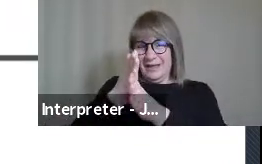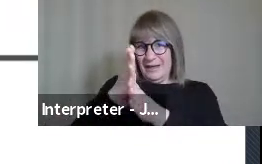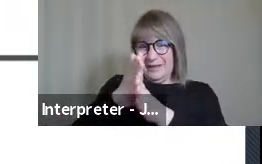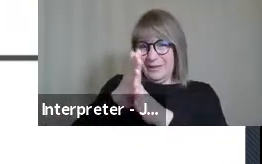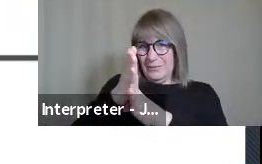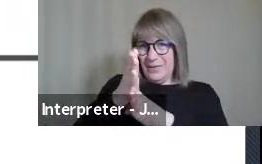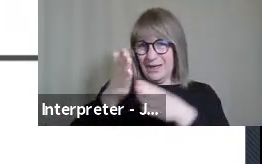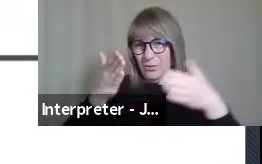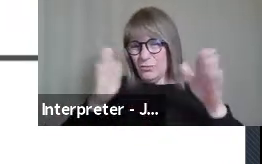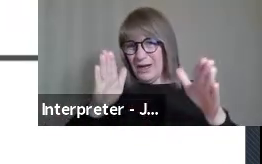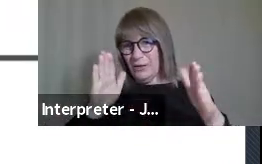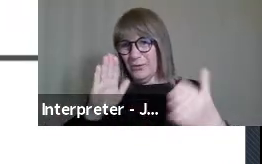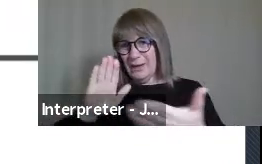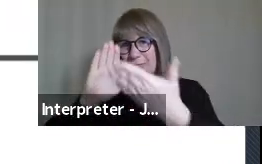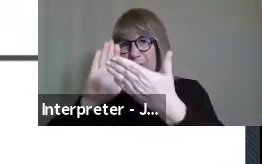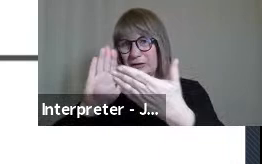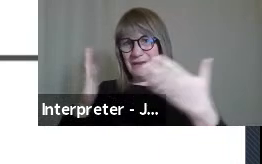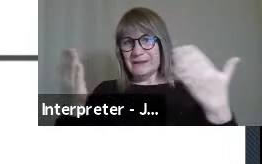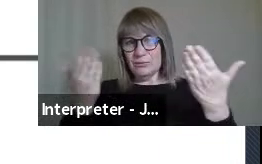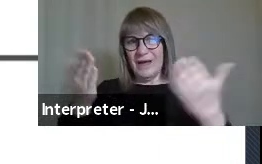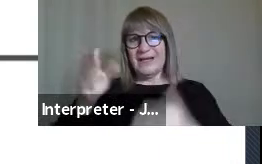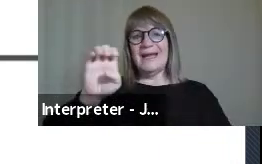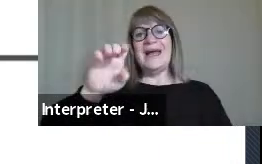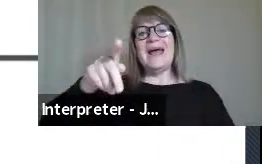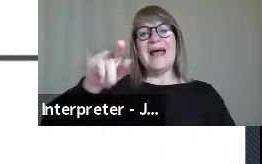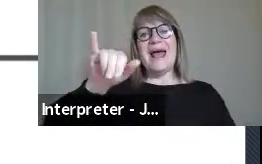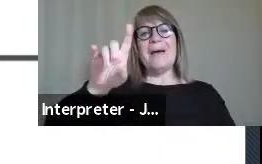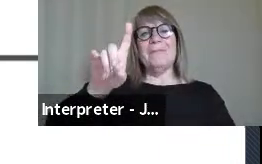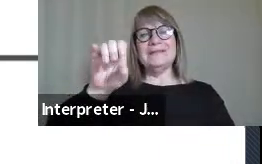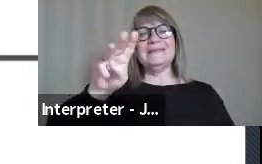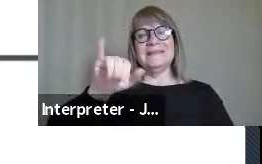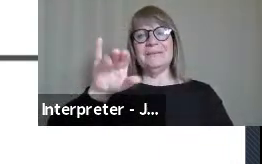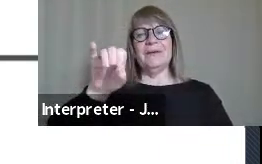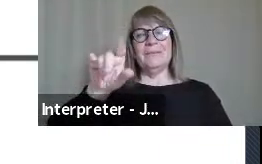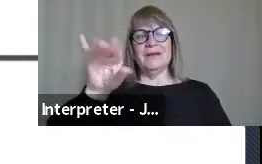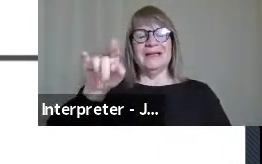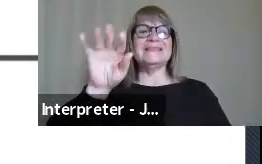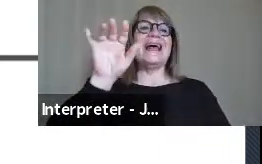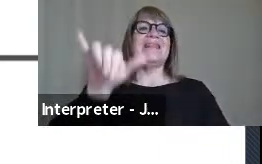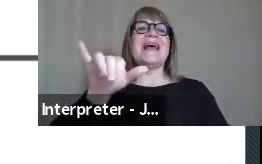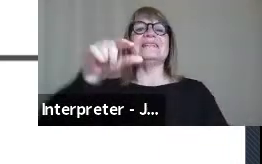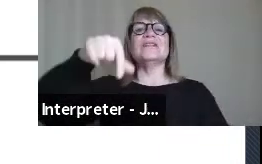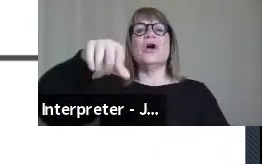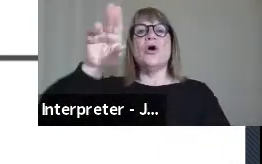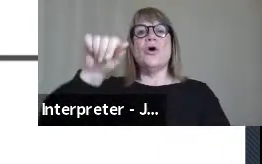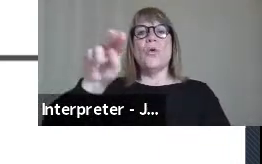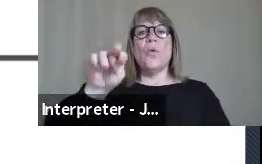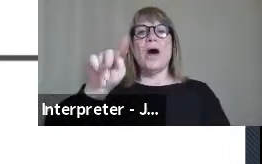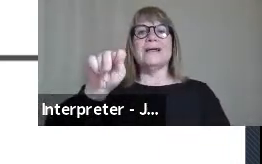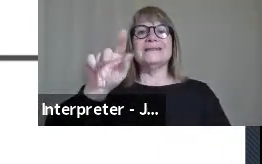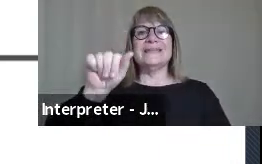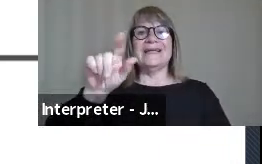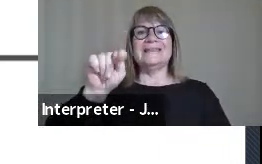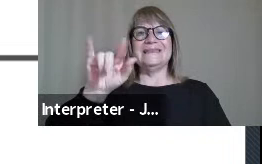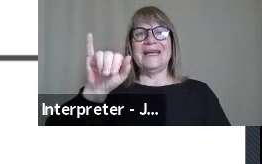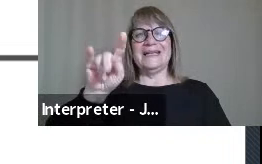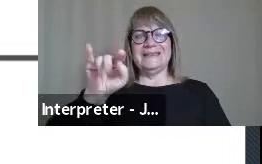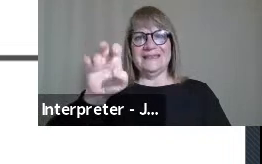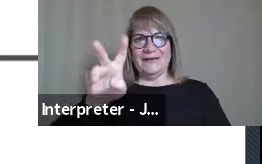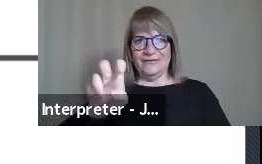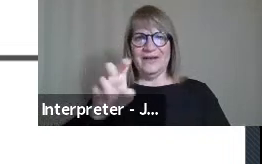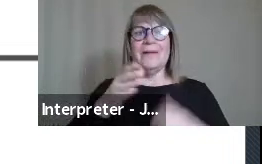approach are epidemiology which is quant generally quantitative methods and public health and historical